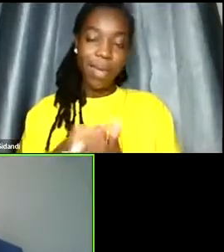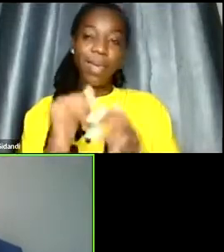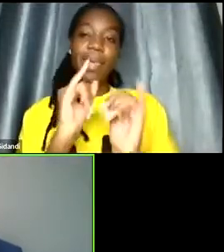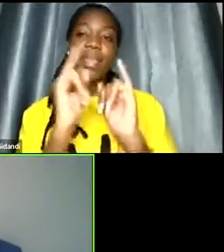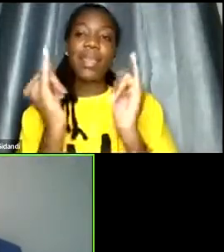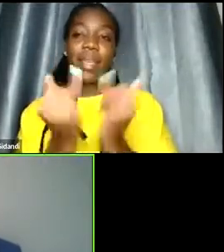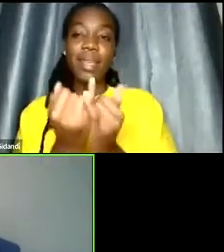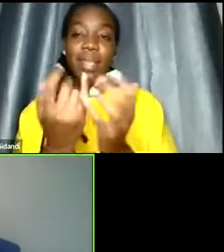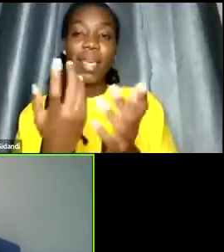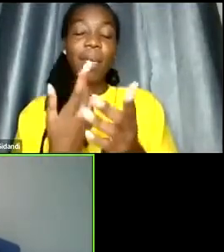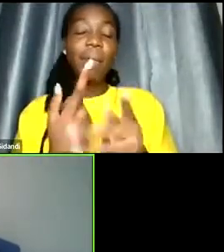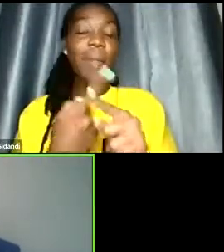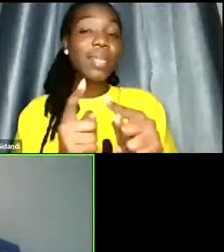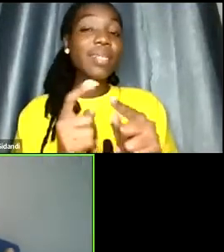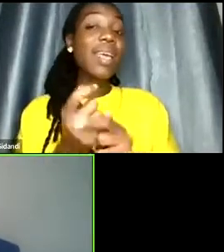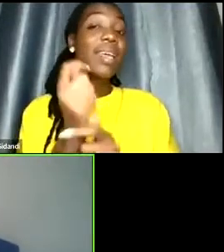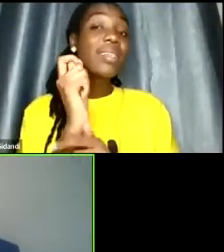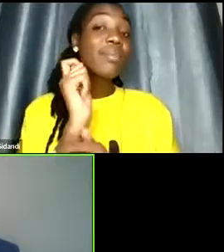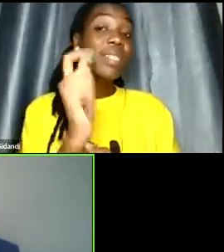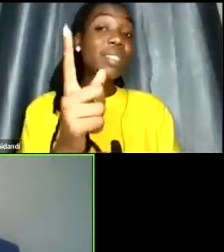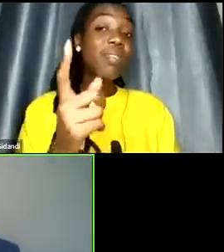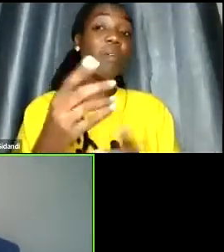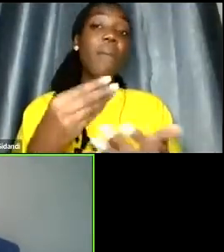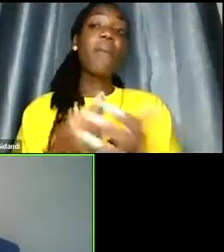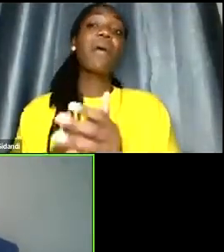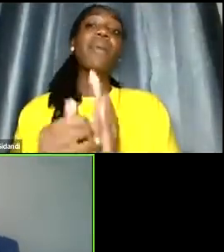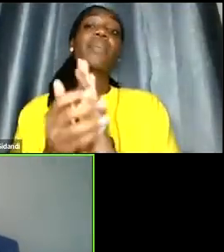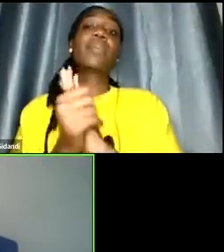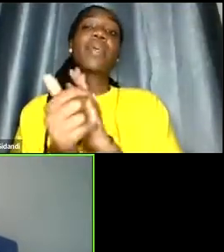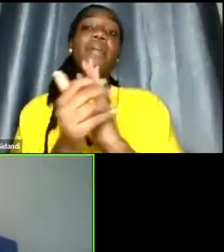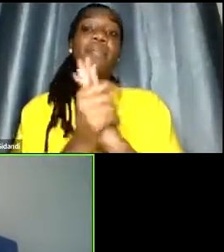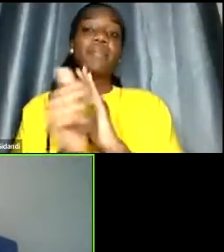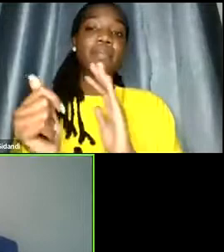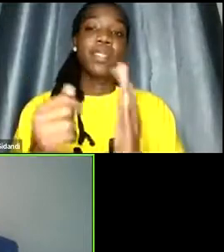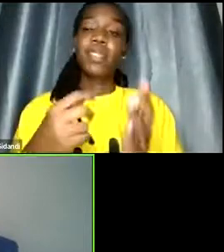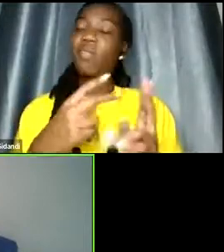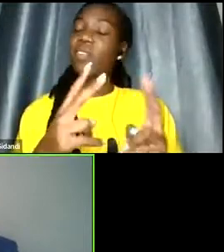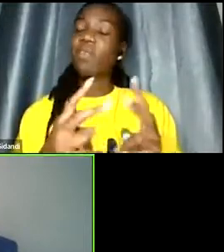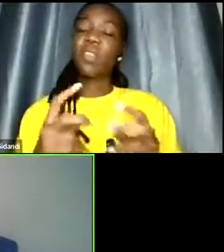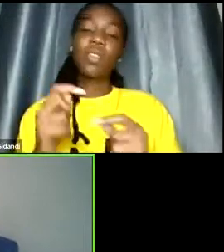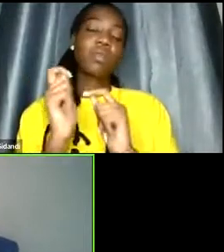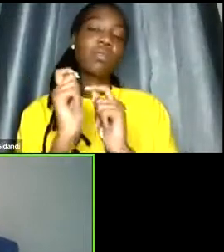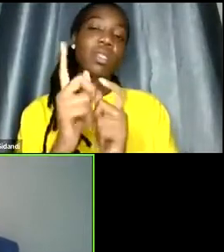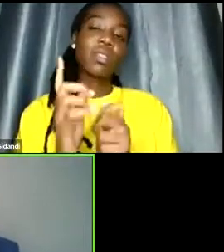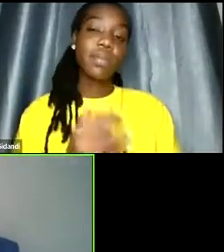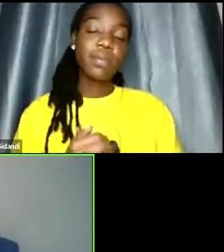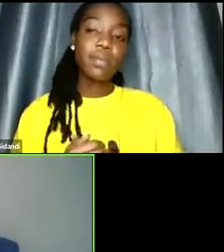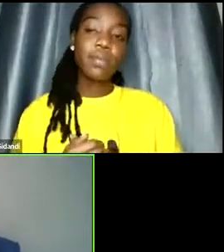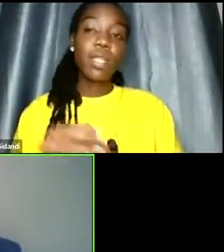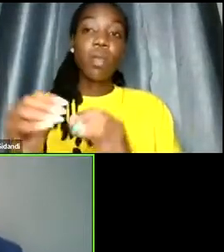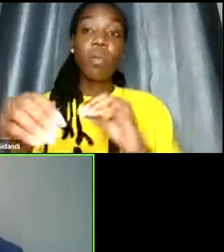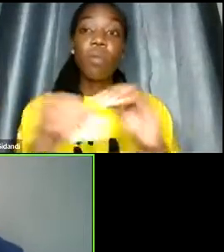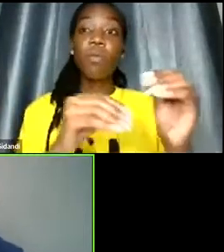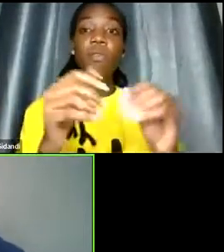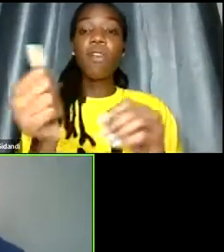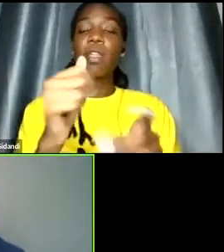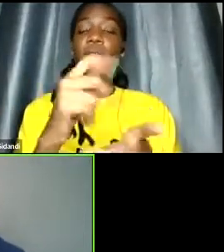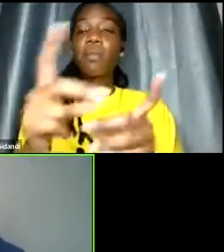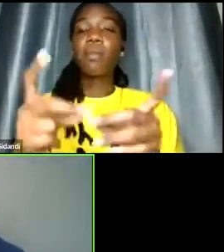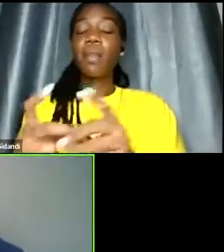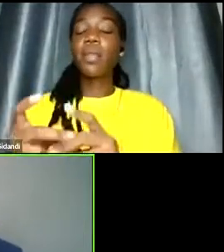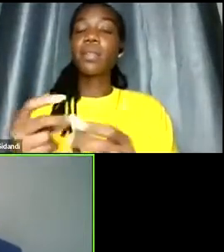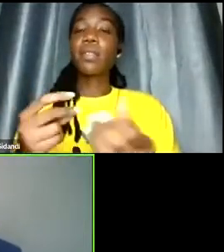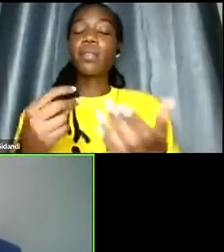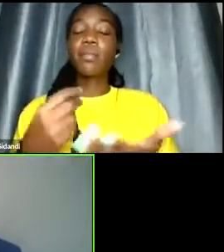expensive to buy ready talent. Talent is expensive and very fluid. It moves wherever it's required, and it's paid better. So keep your